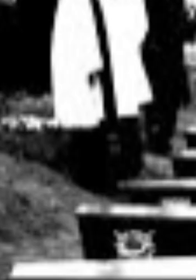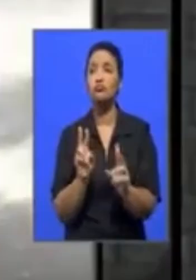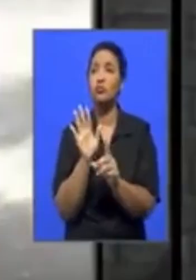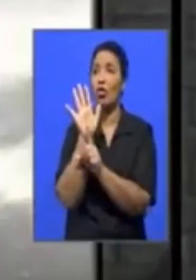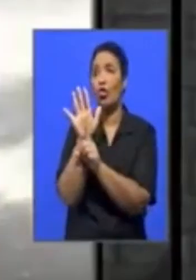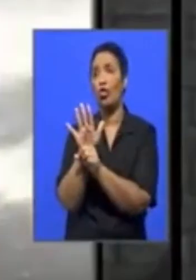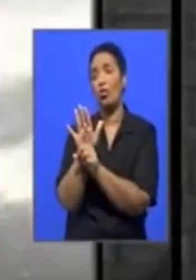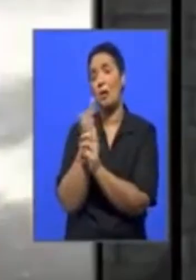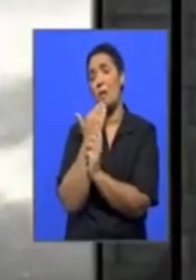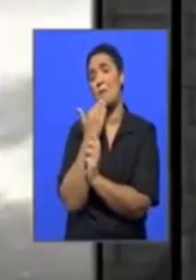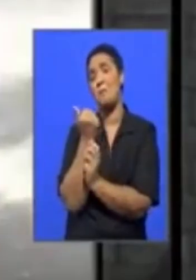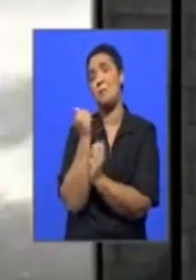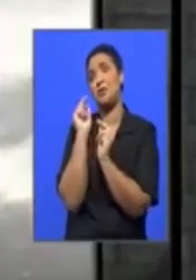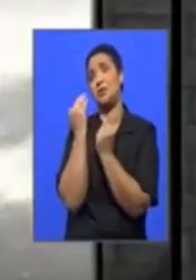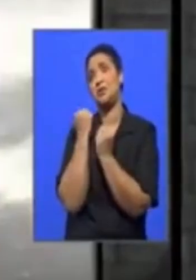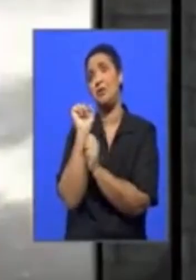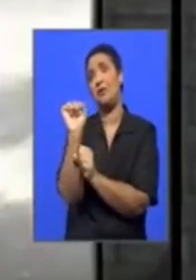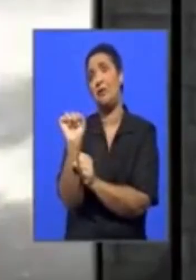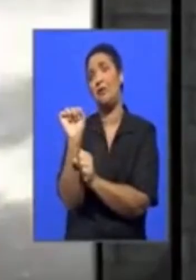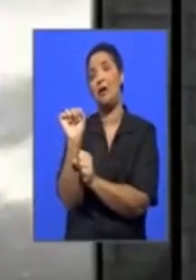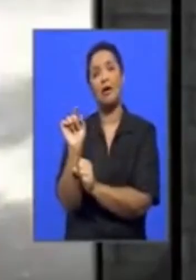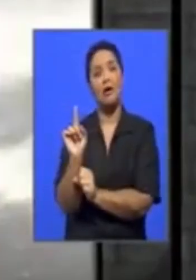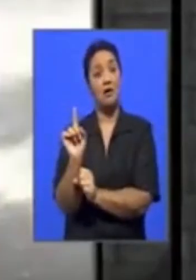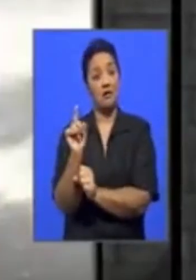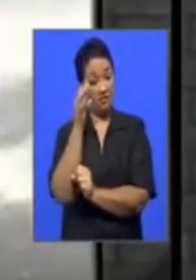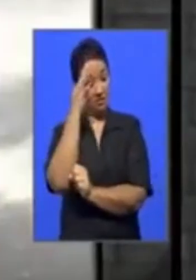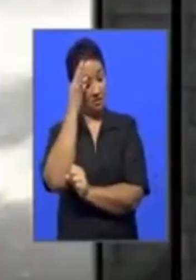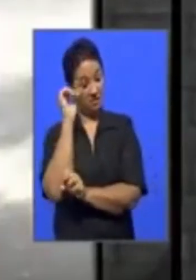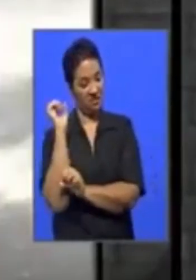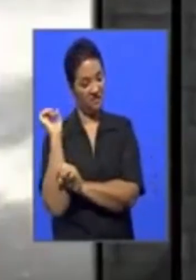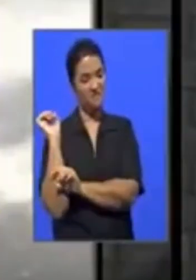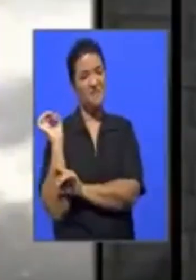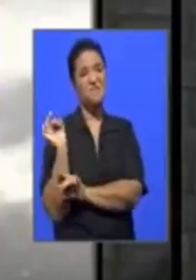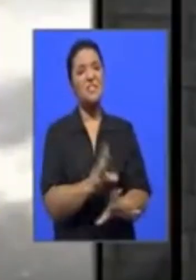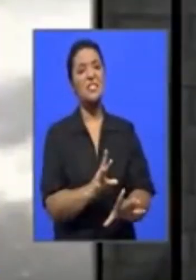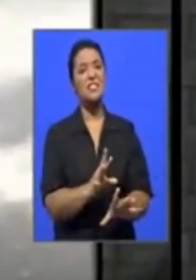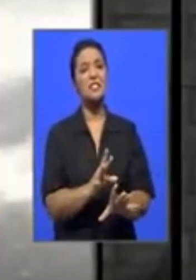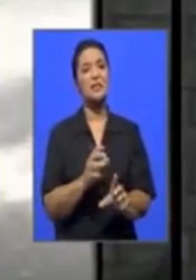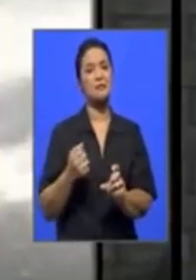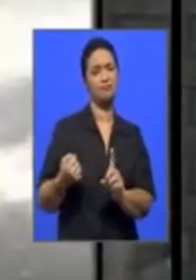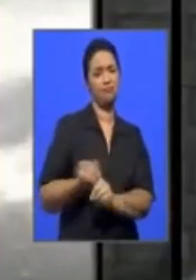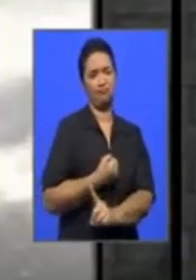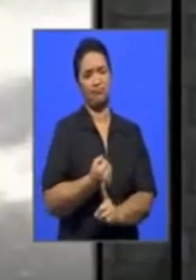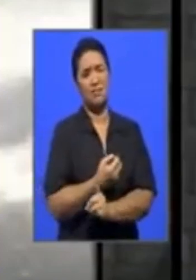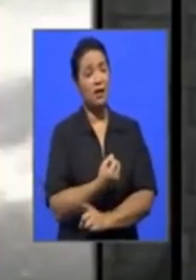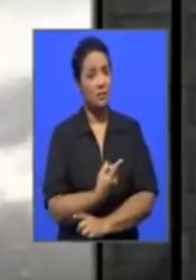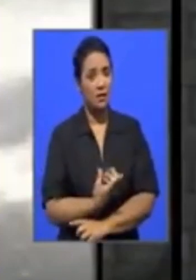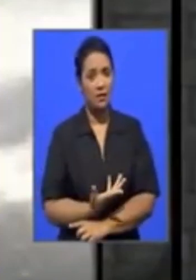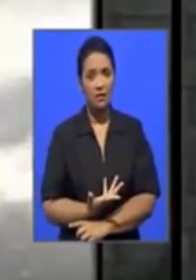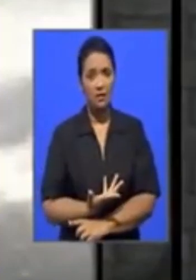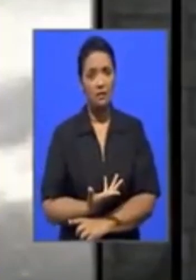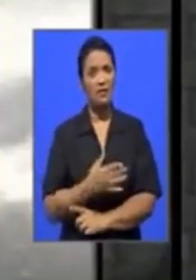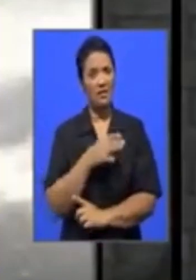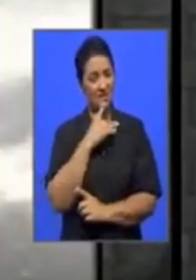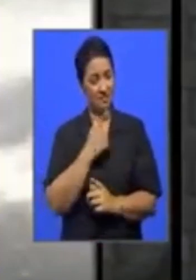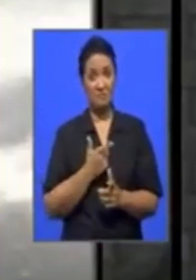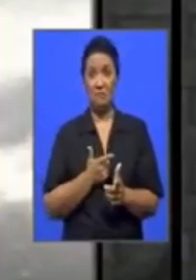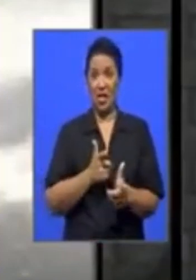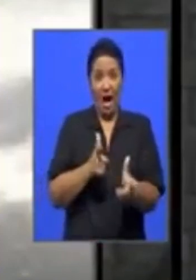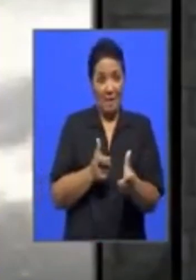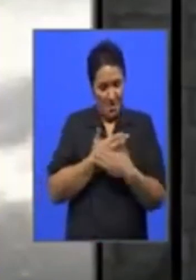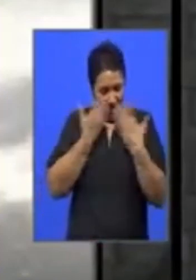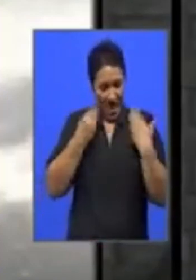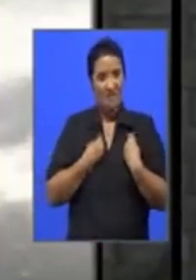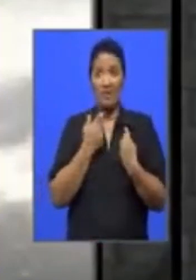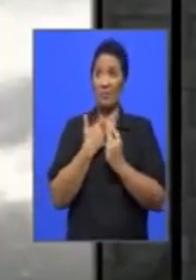the apartheid government. It was then that Nelson Mandela and others devised a plan for military training, even though